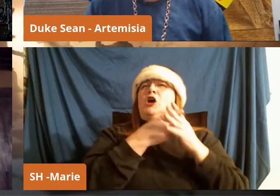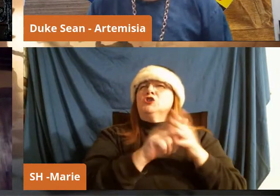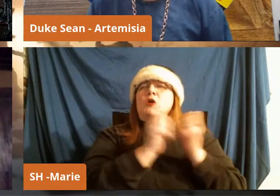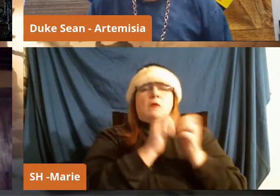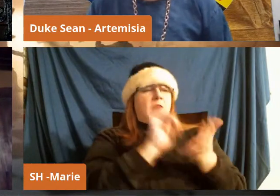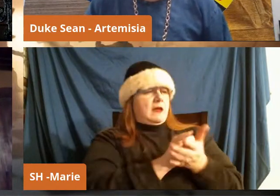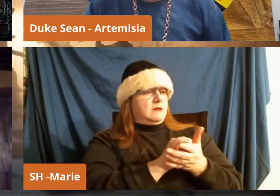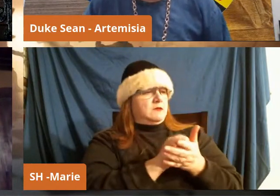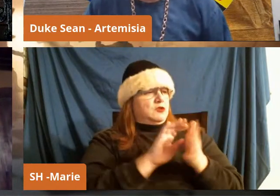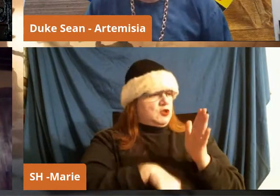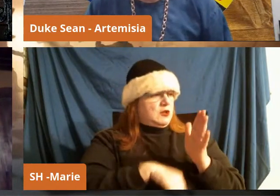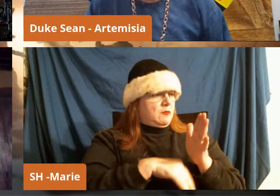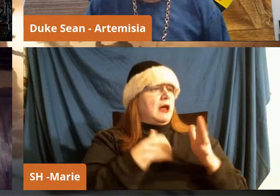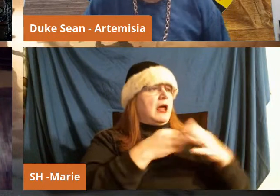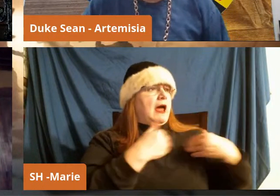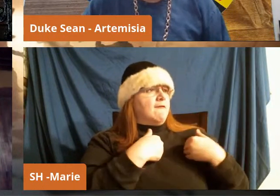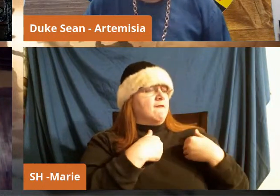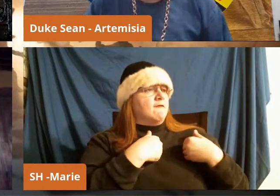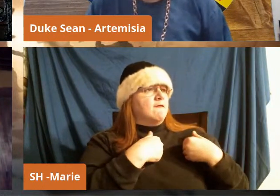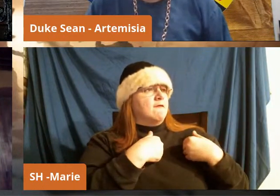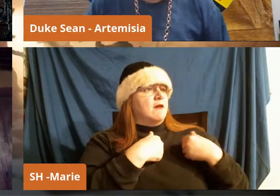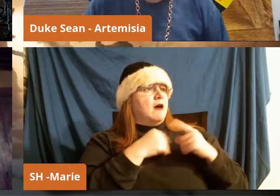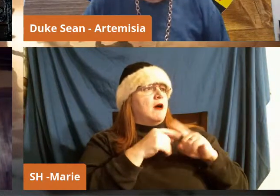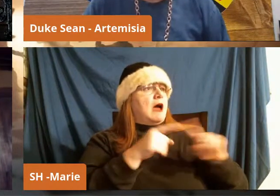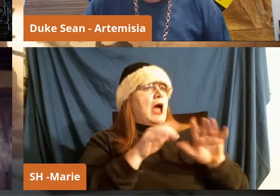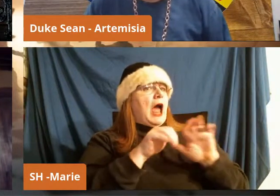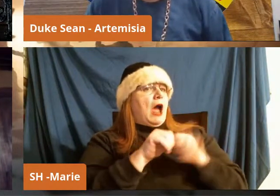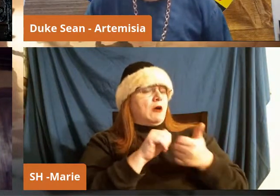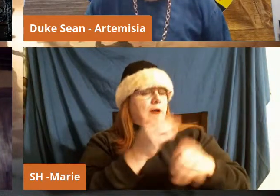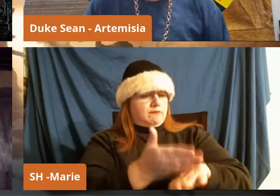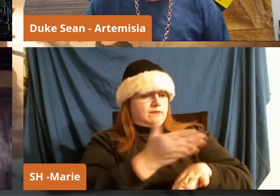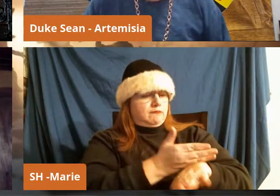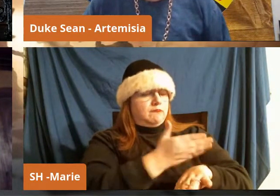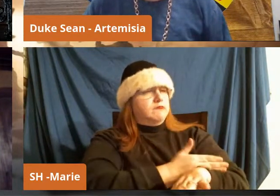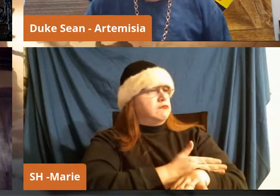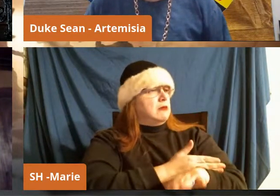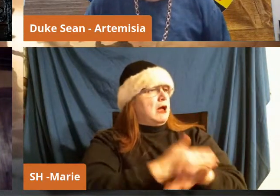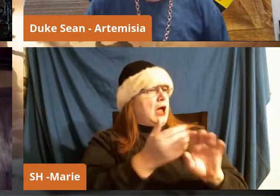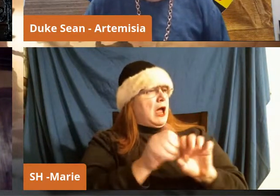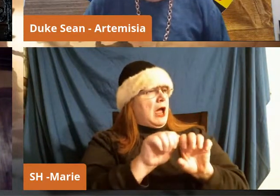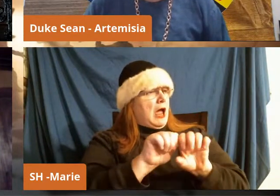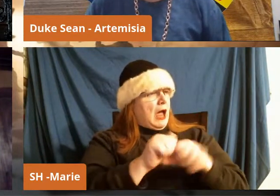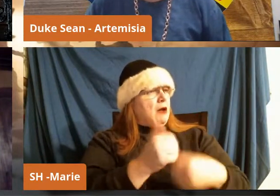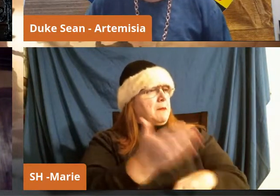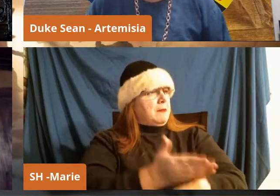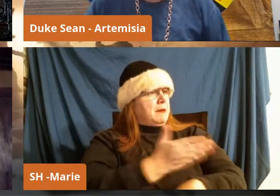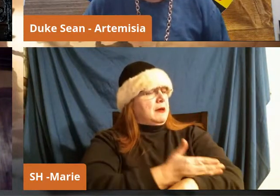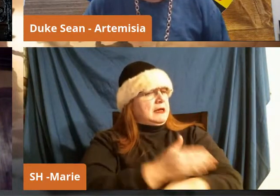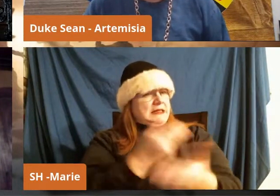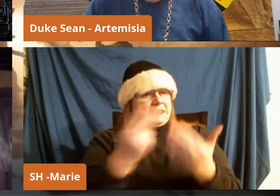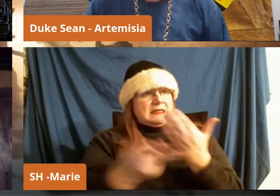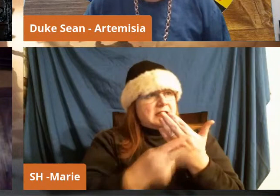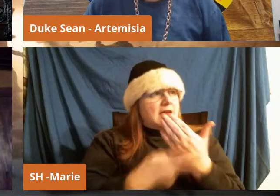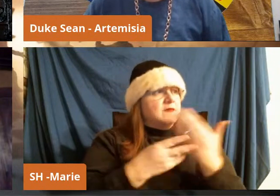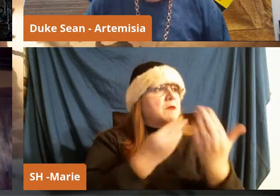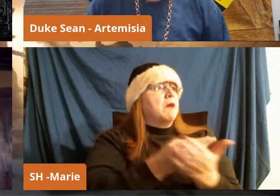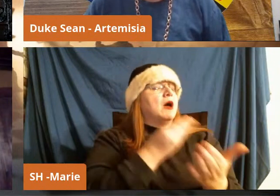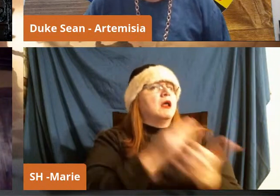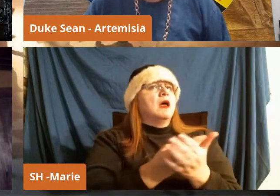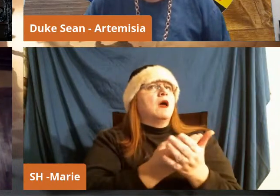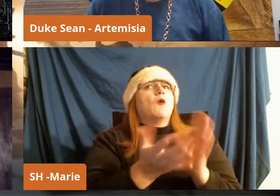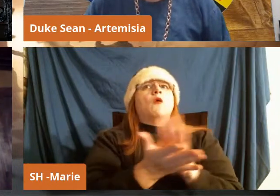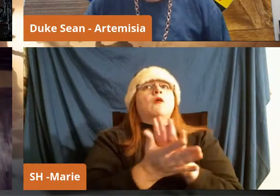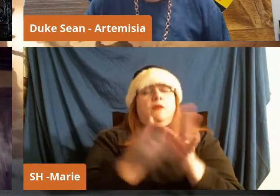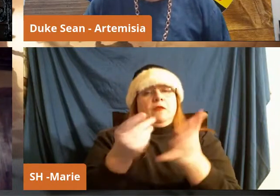this, it was cheap, it's what I could afford. How can I either make it myself and make something better? Or now I've saved up a little money. What do I want to